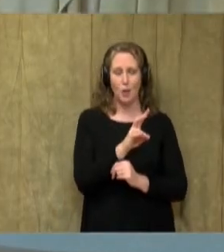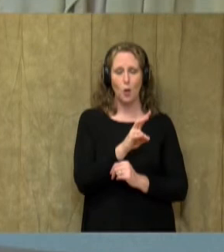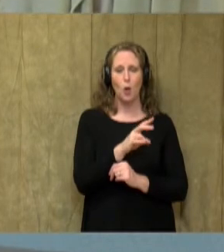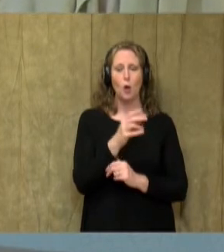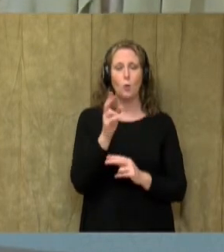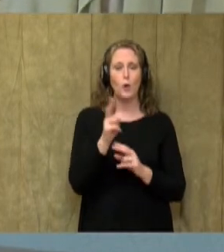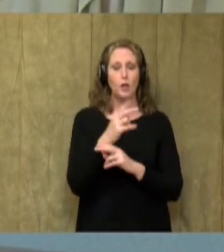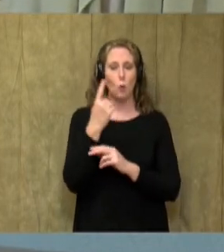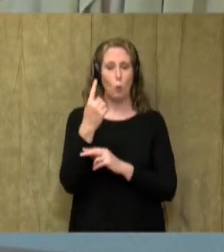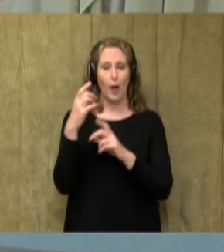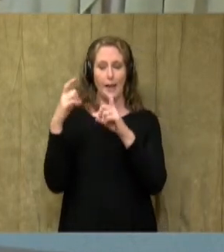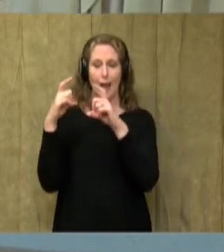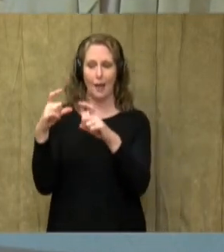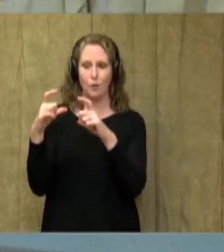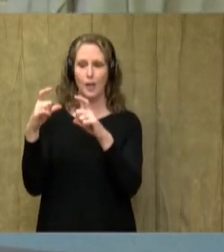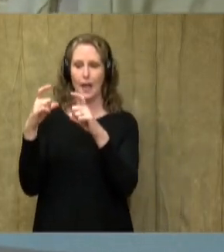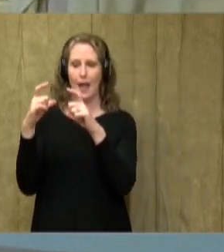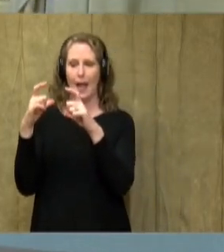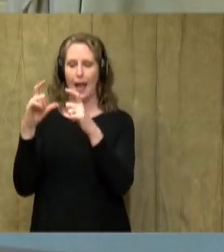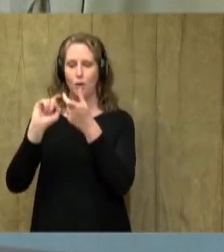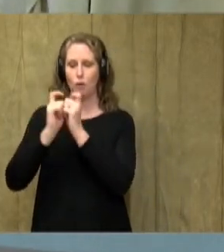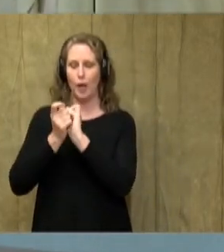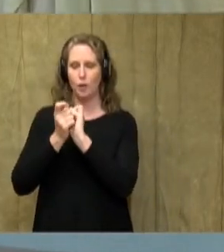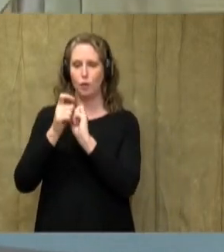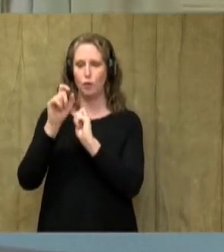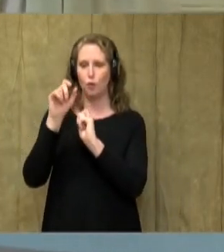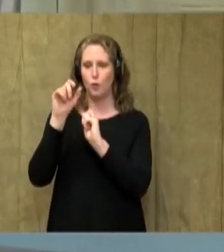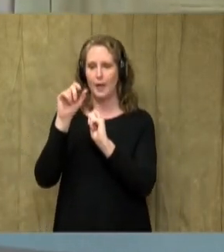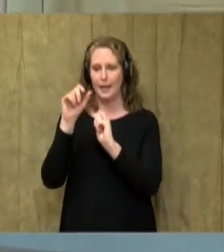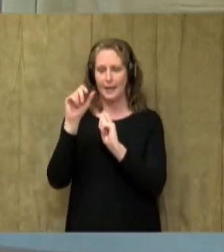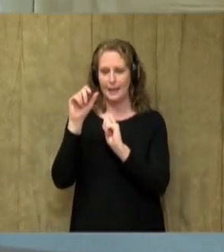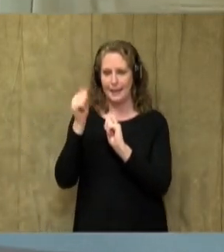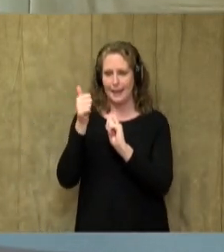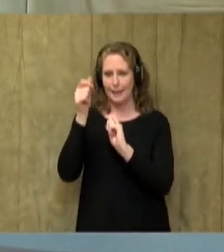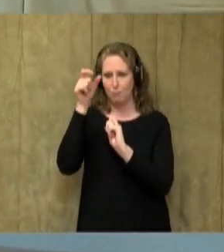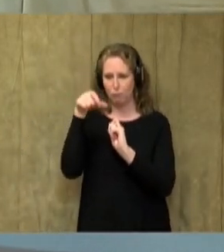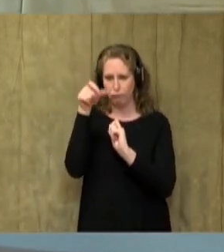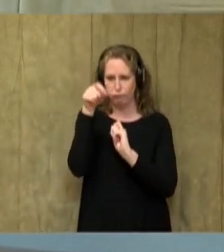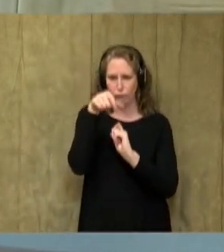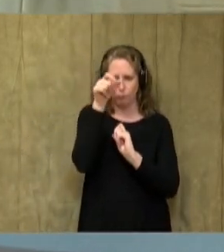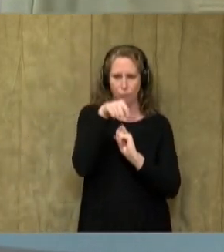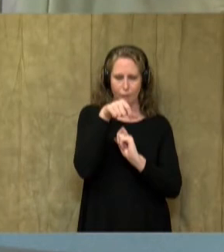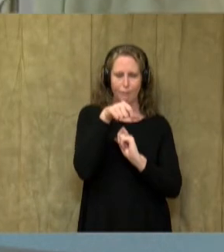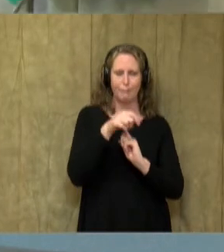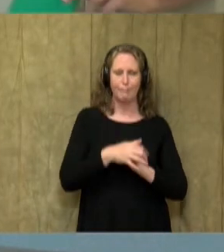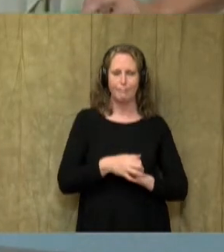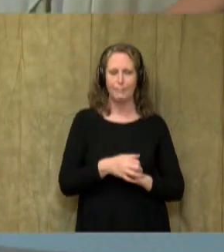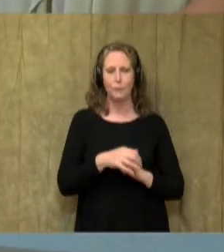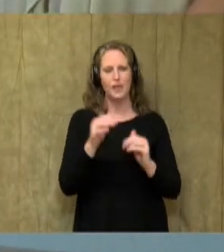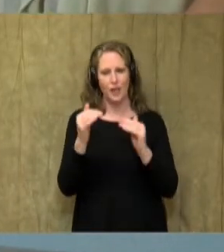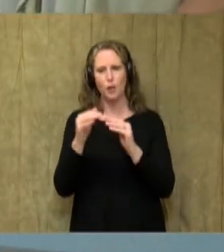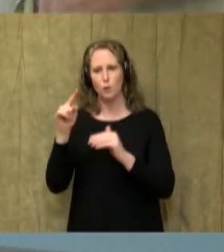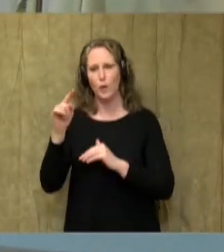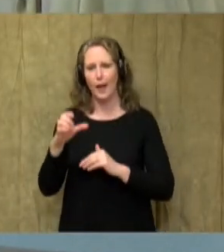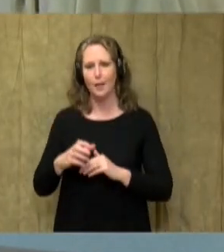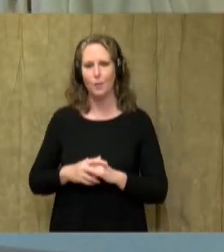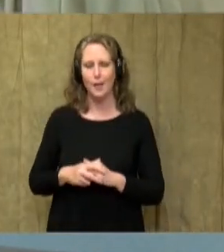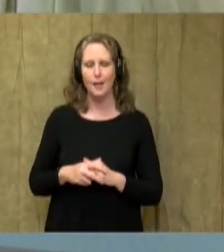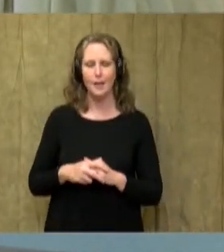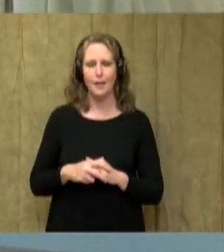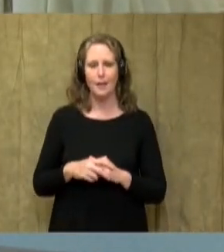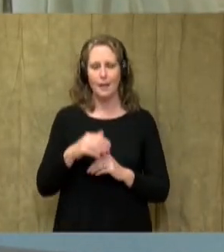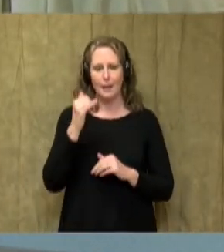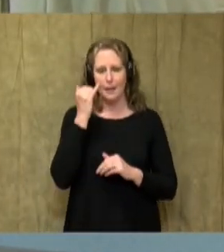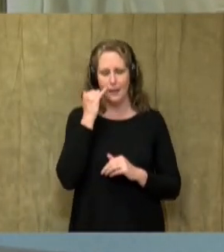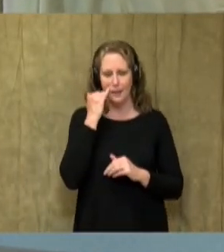those hundreds, and we broke that 100 up into 10 tens, which is the same as 100. And then if we